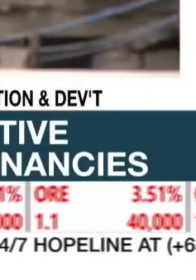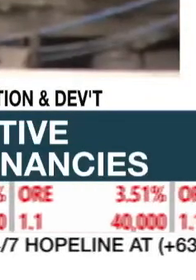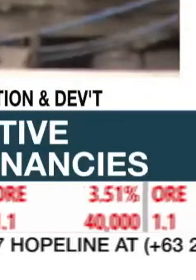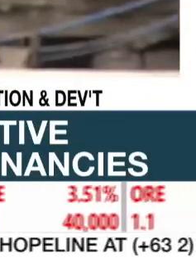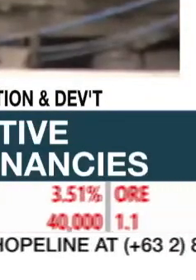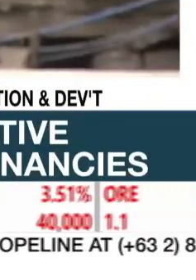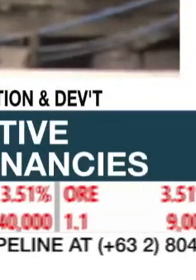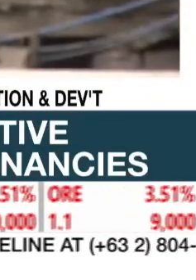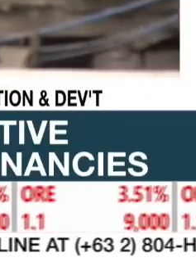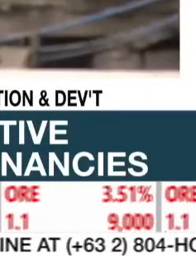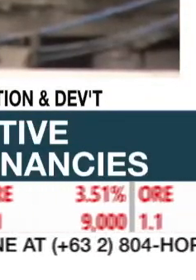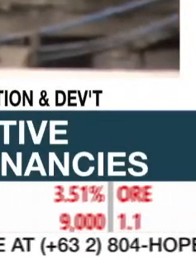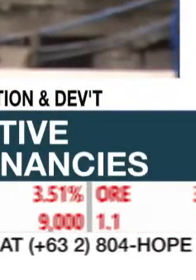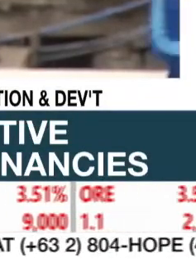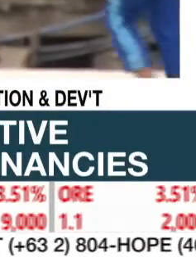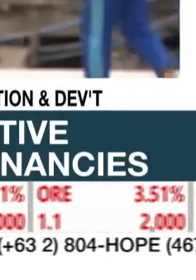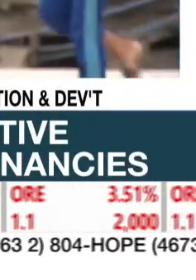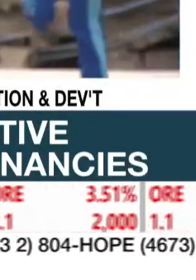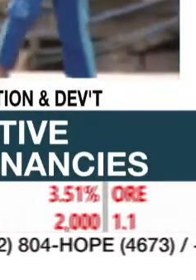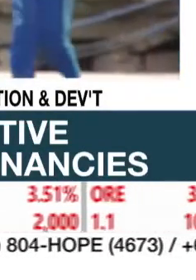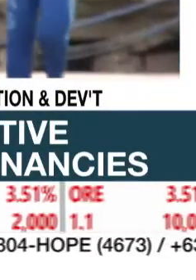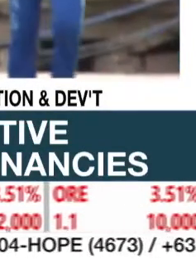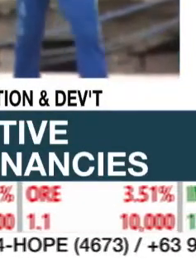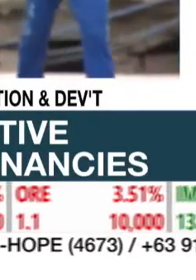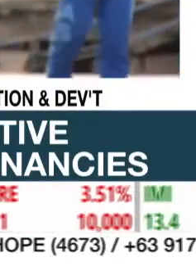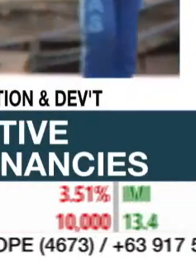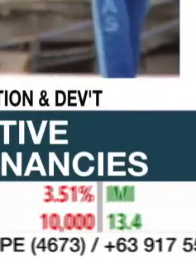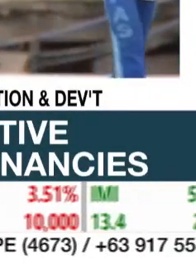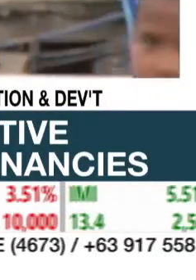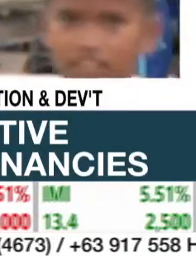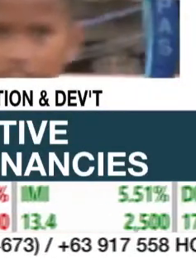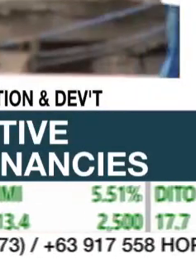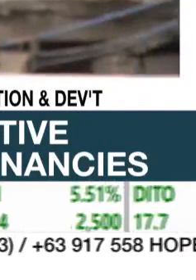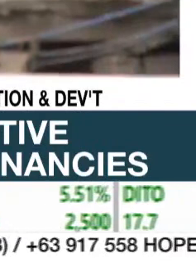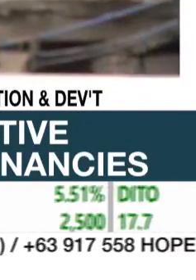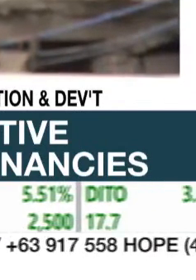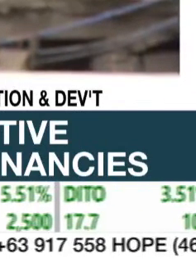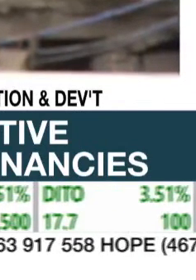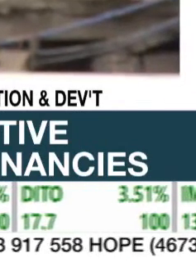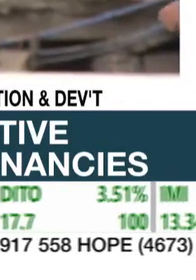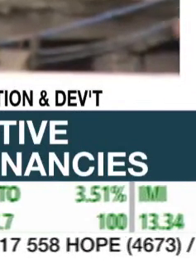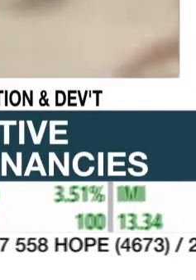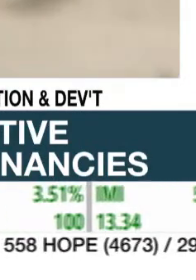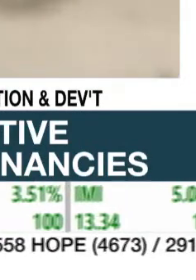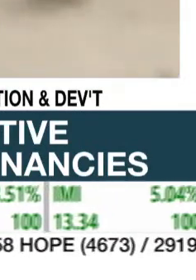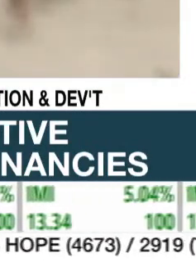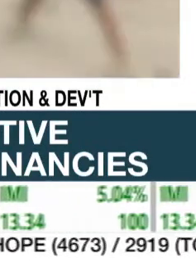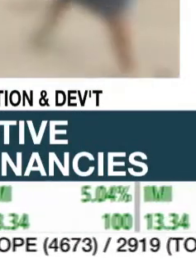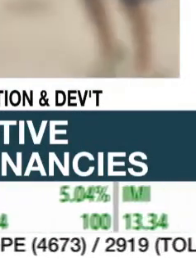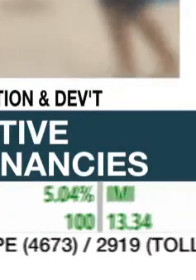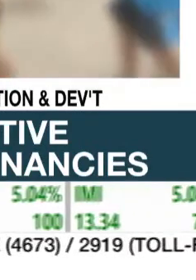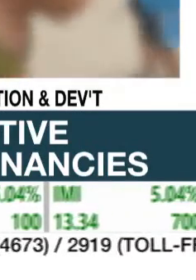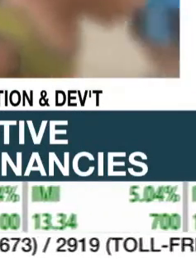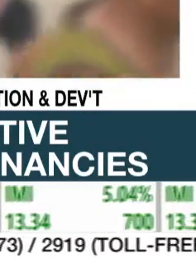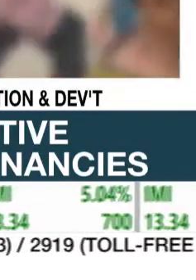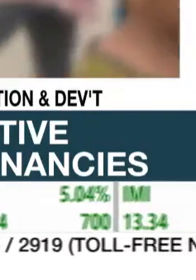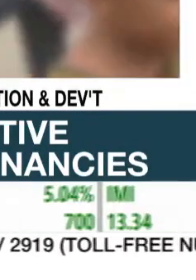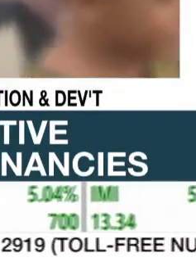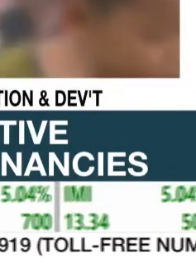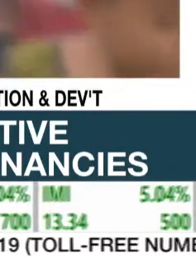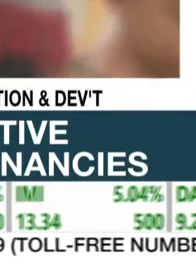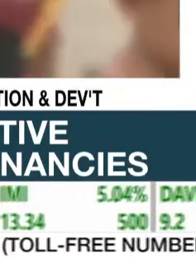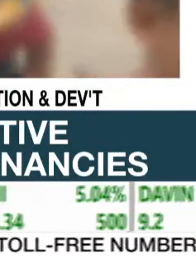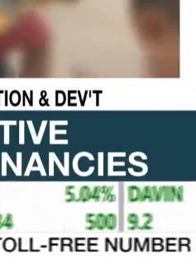in premarital sex. Mm. At the same time, they noted an increase in access to social media, the